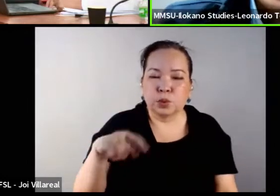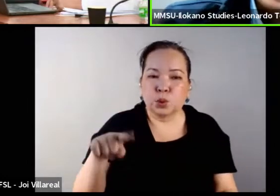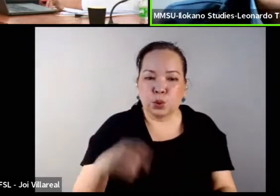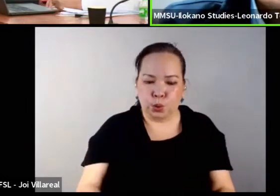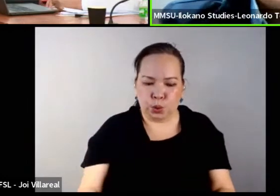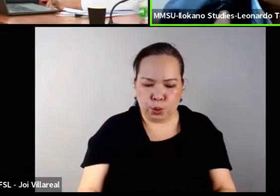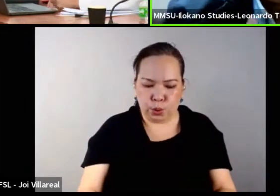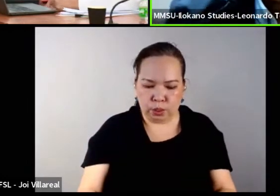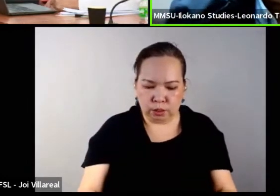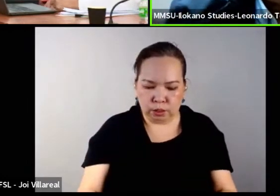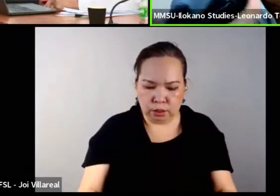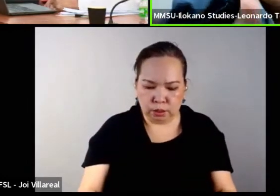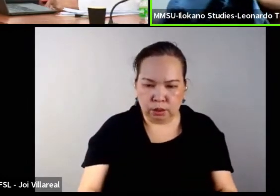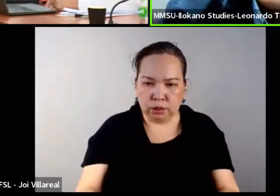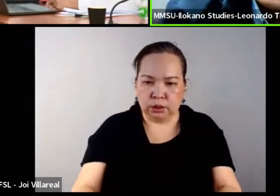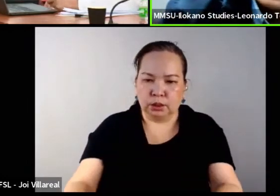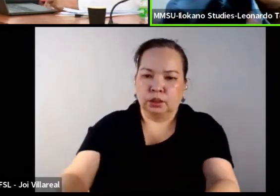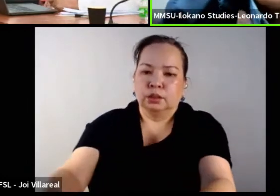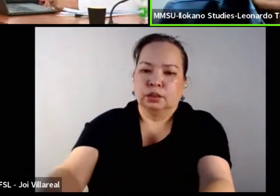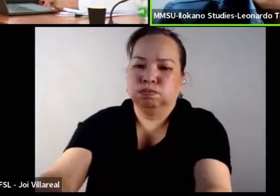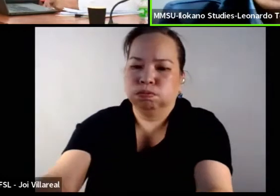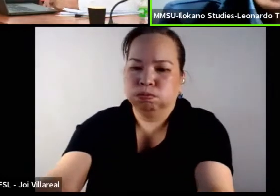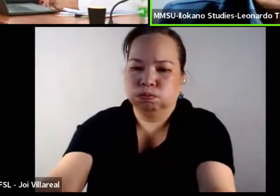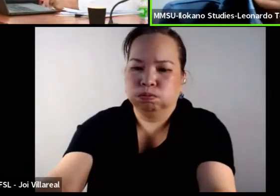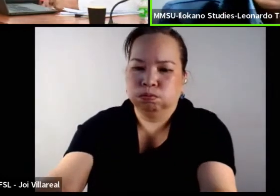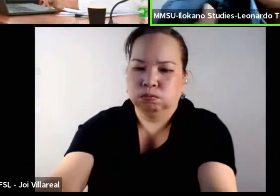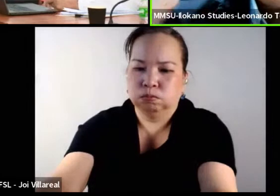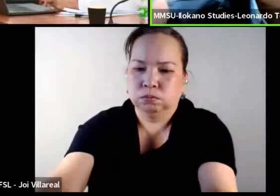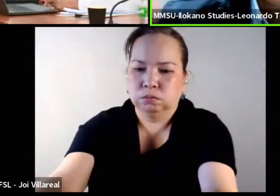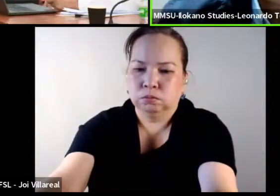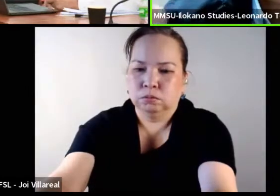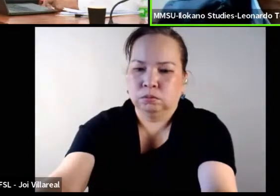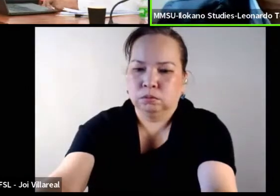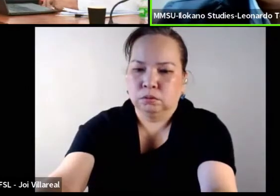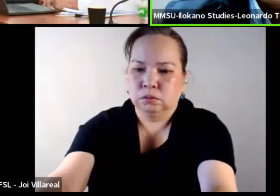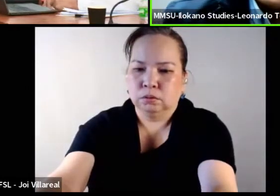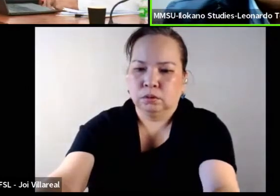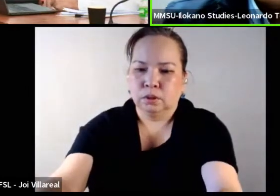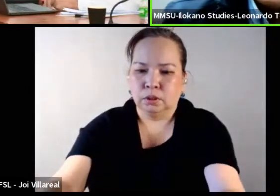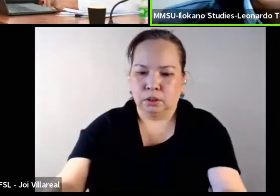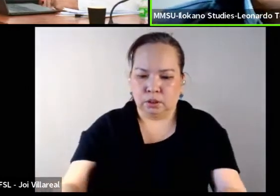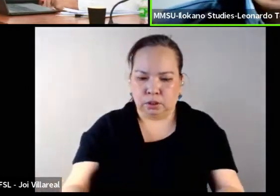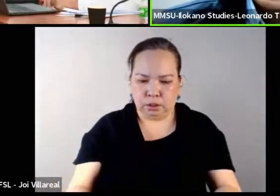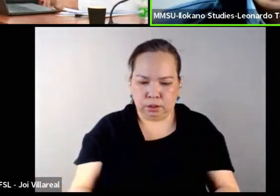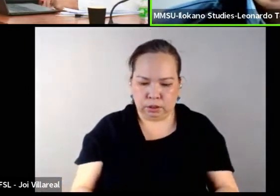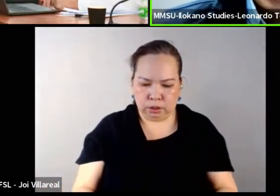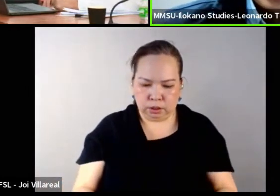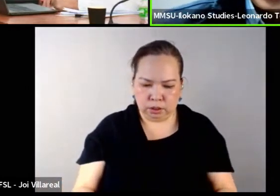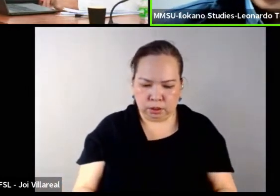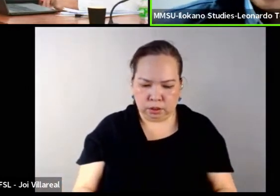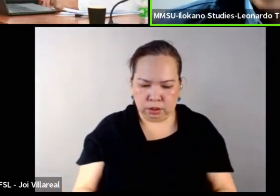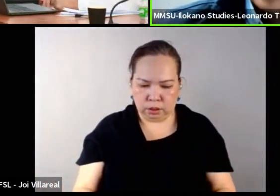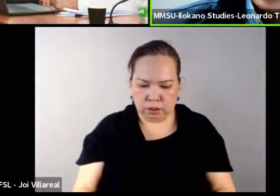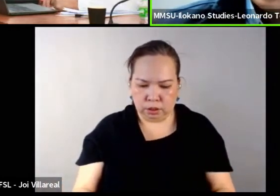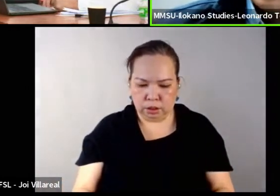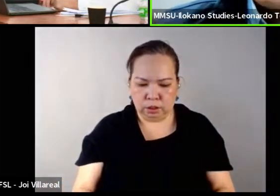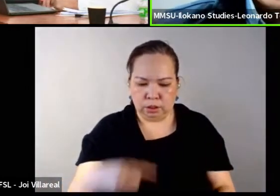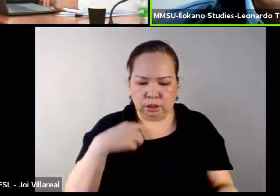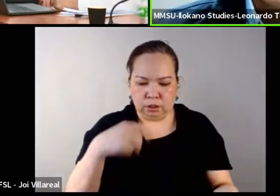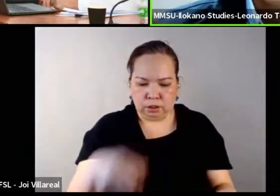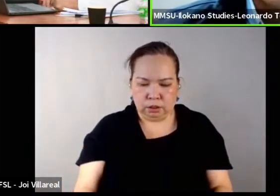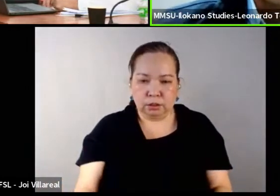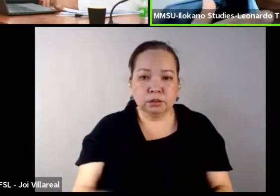of mathematics, of English and other languages, so we can clear